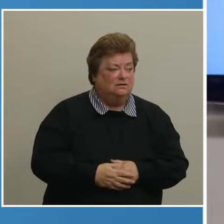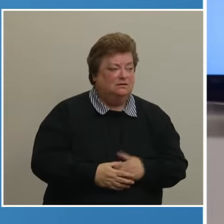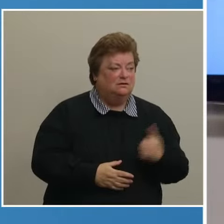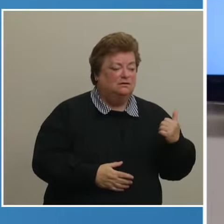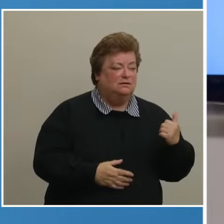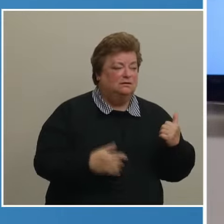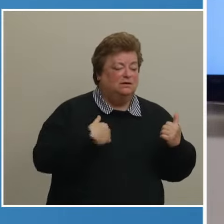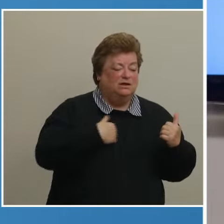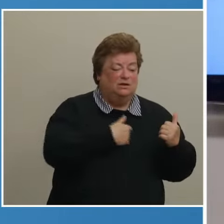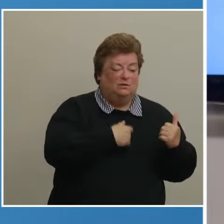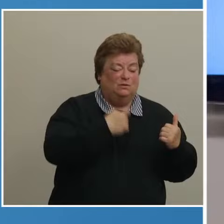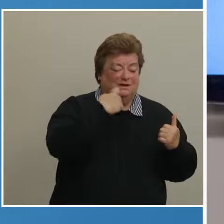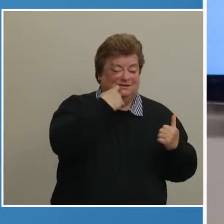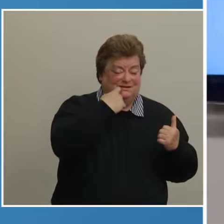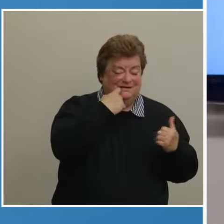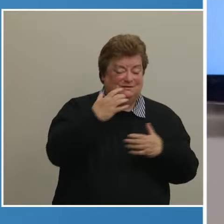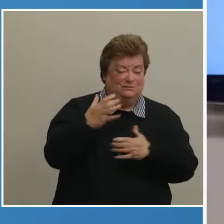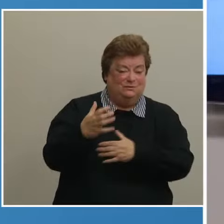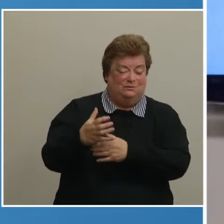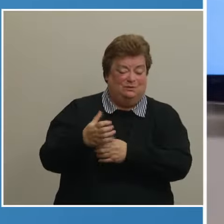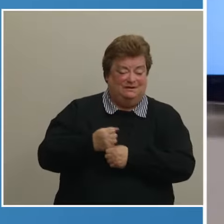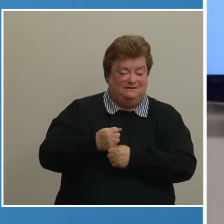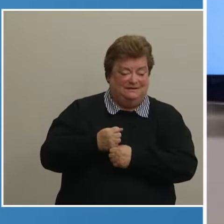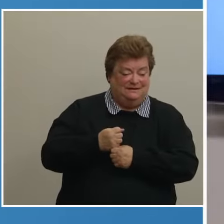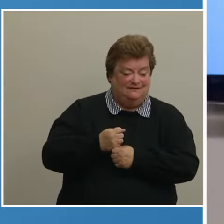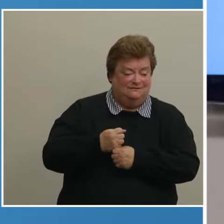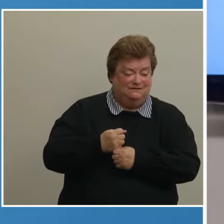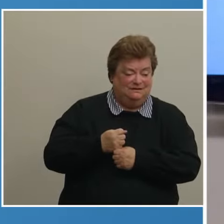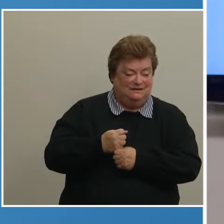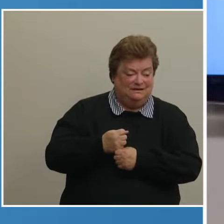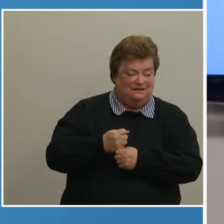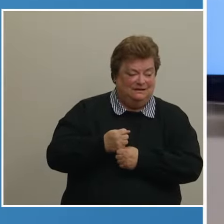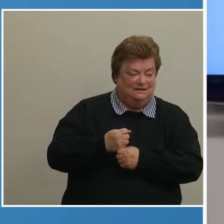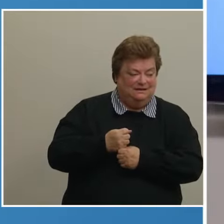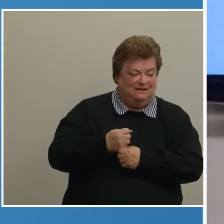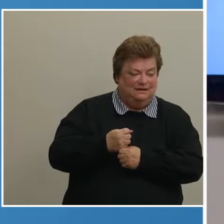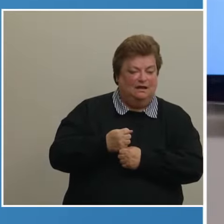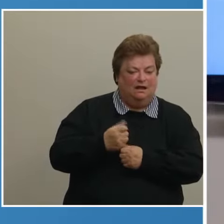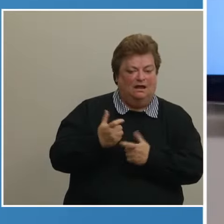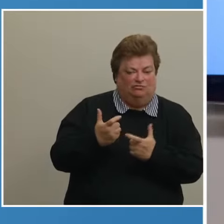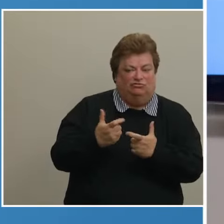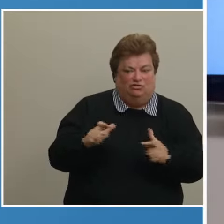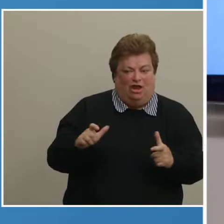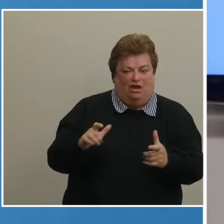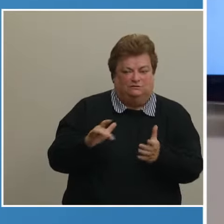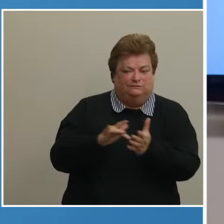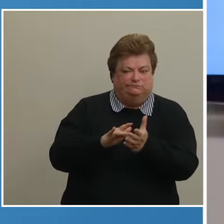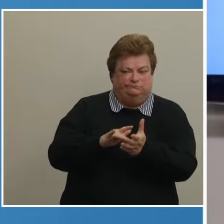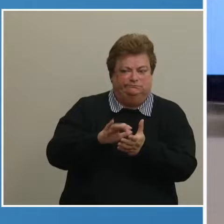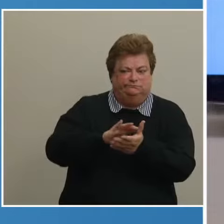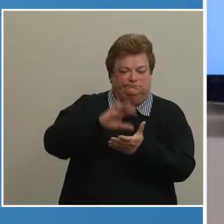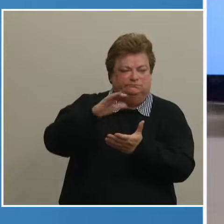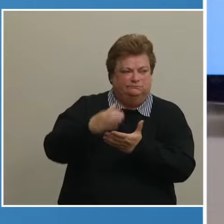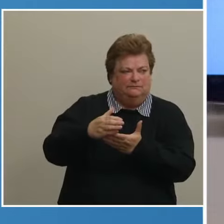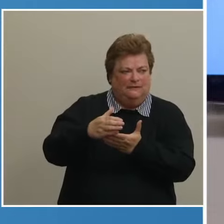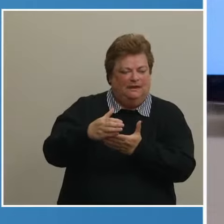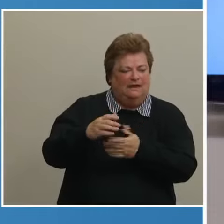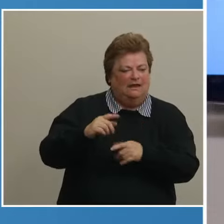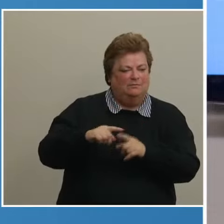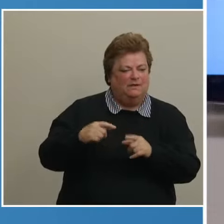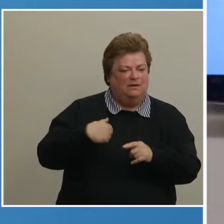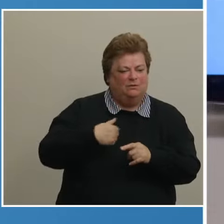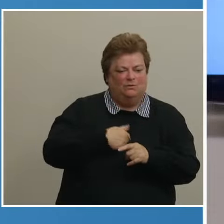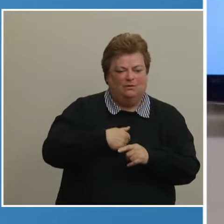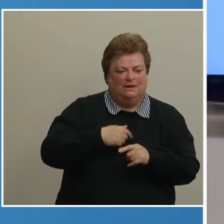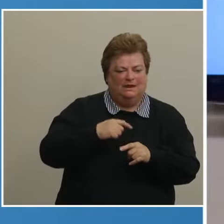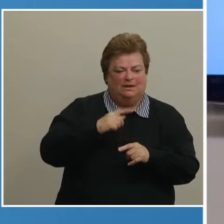We had just received, this was a large amount that we received, but we haven't received